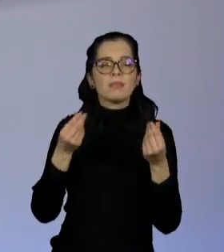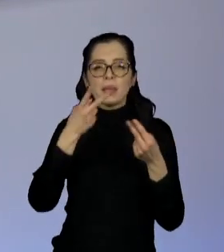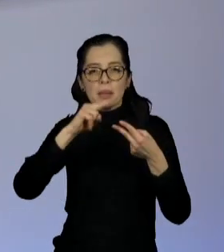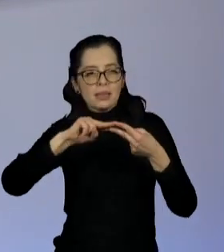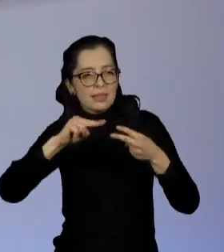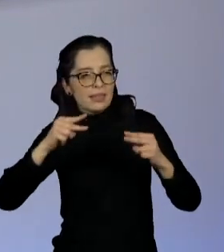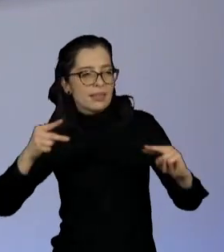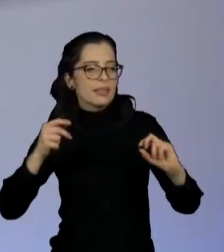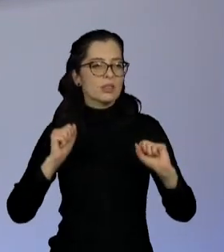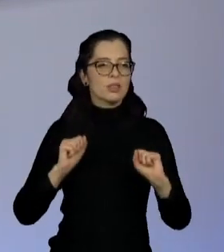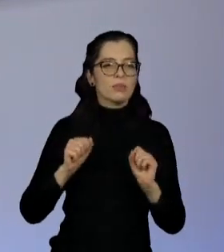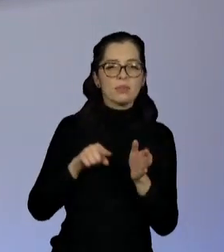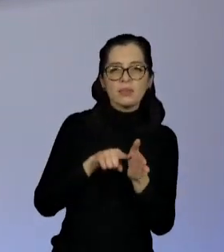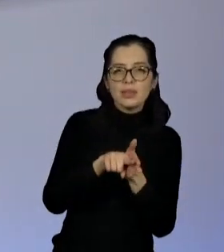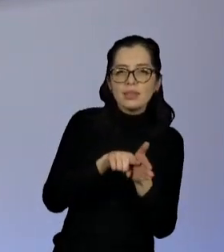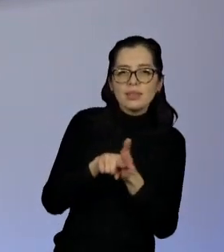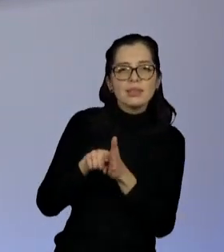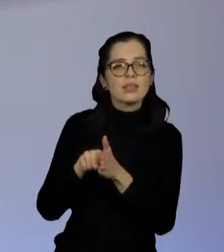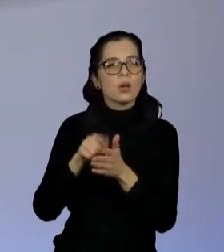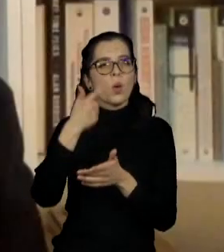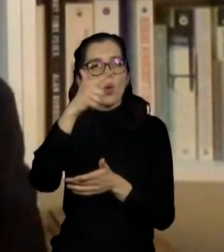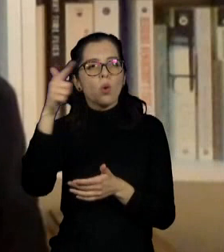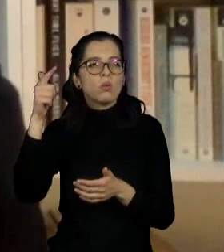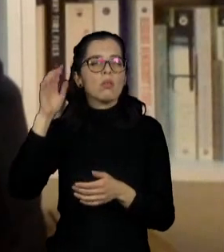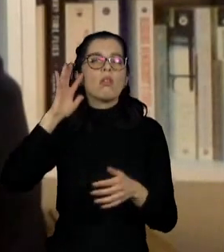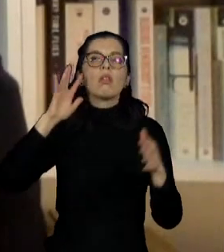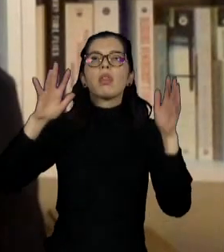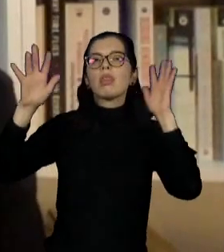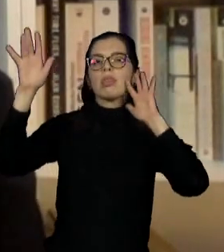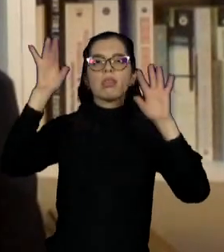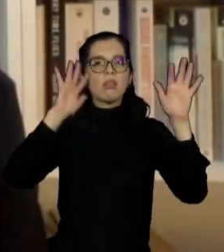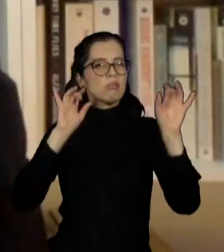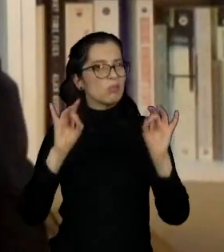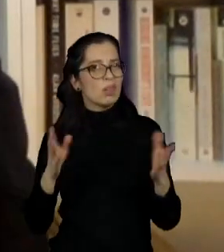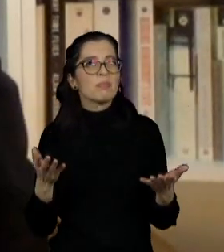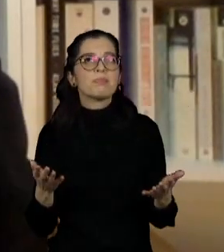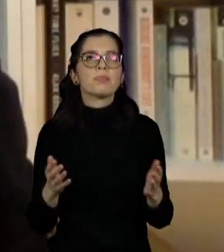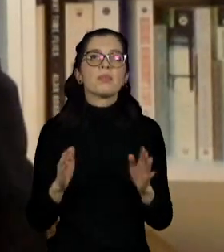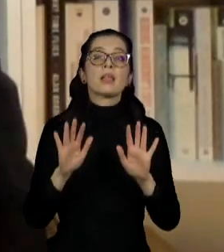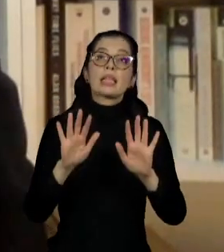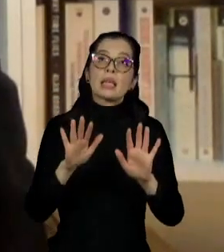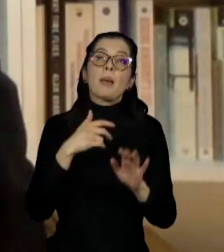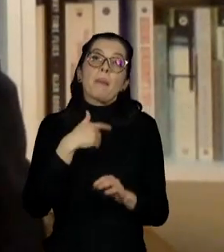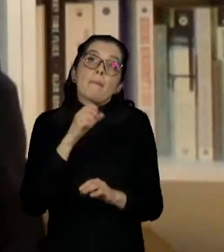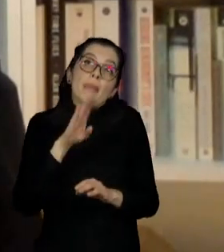está se mostrando cada vez mais utópico? Well, I think